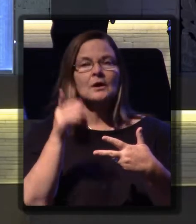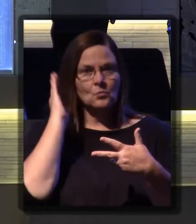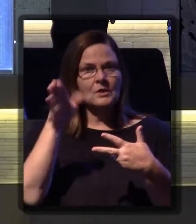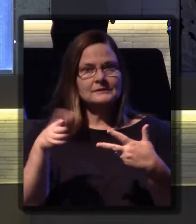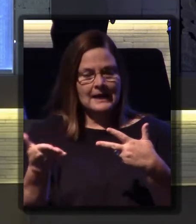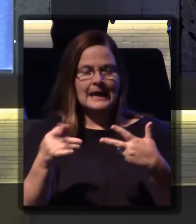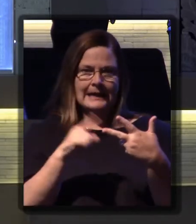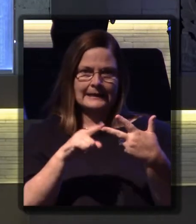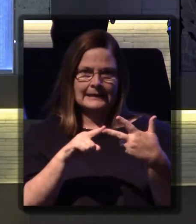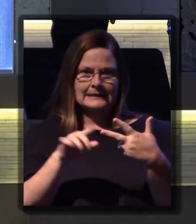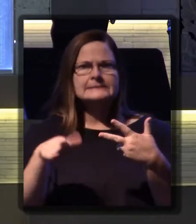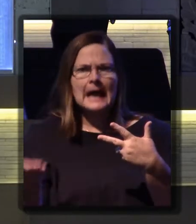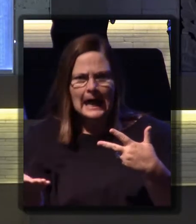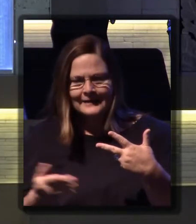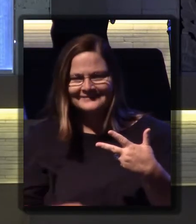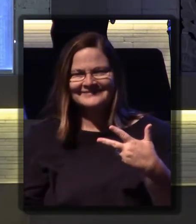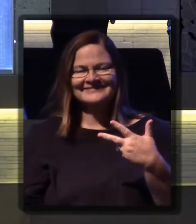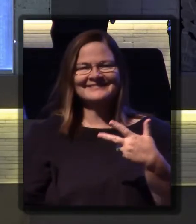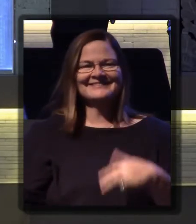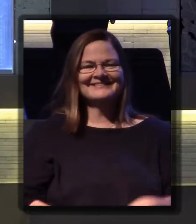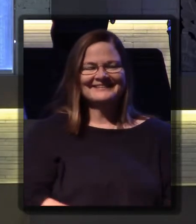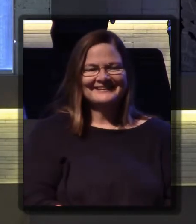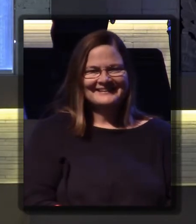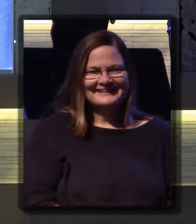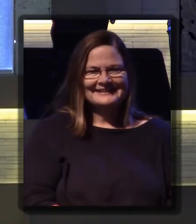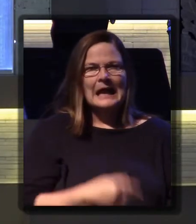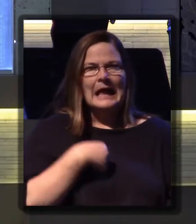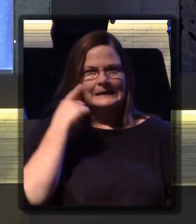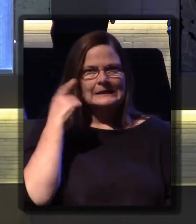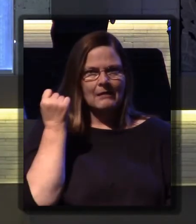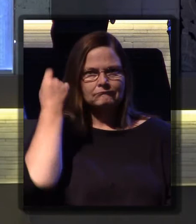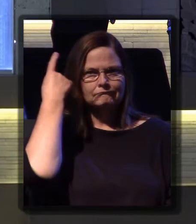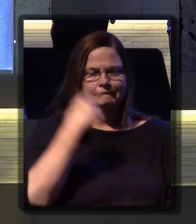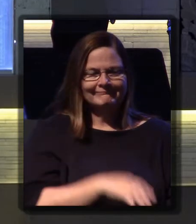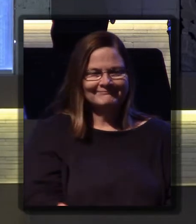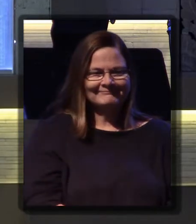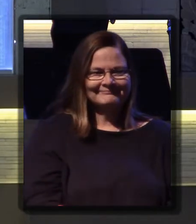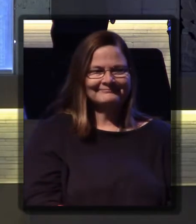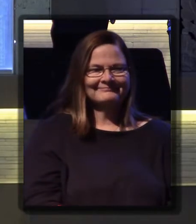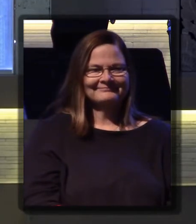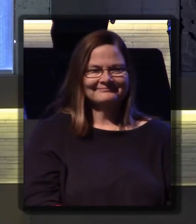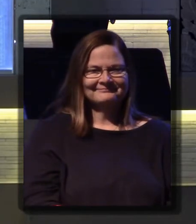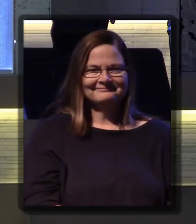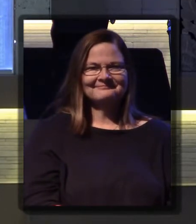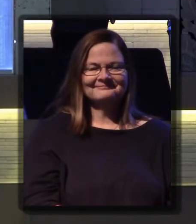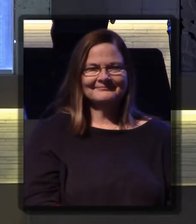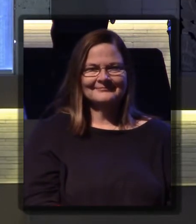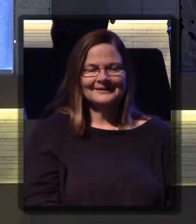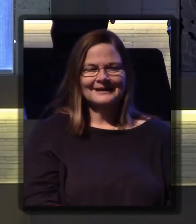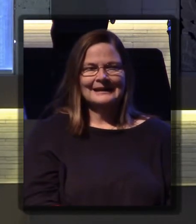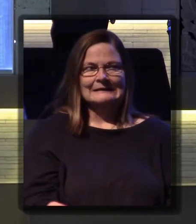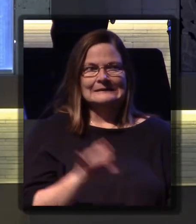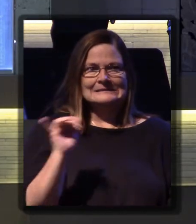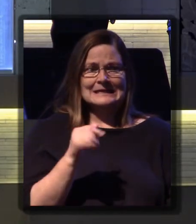You're gonna die. You're gonna die. Third point, you're gonna die. I mean, it's pretty clear.